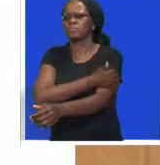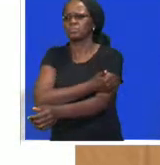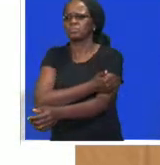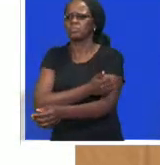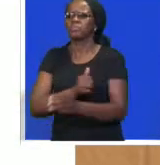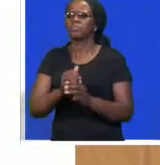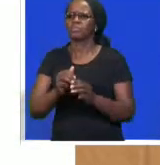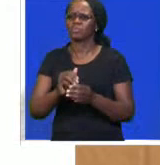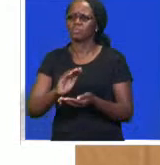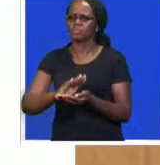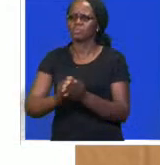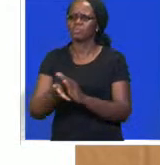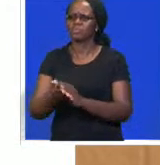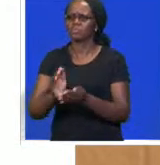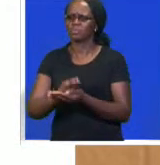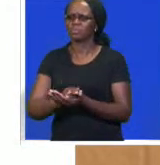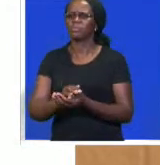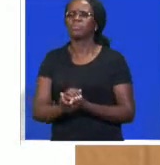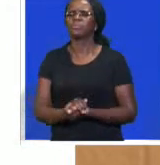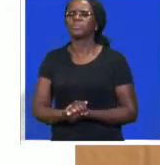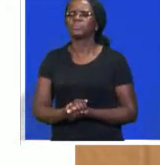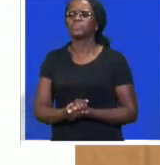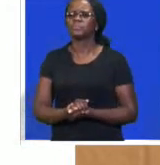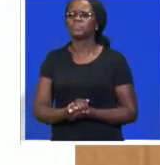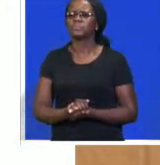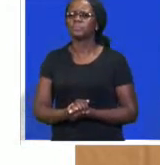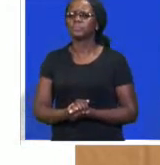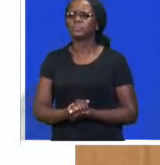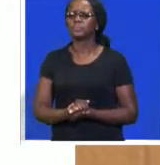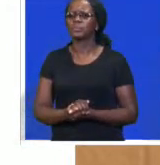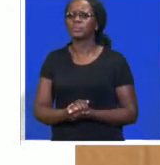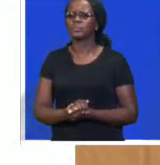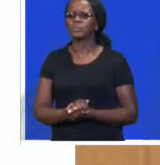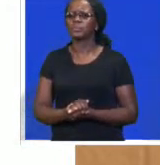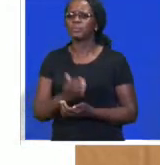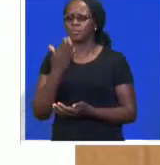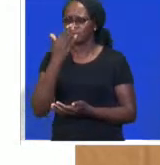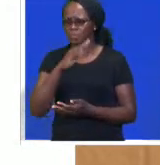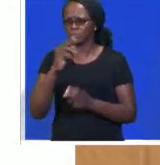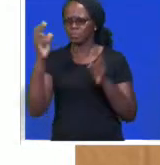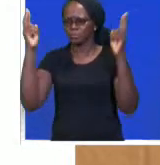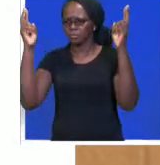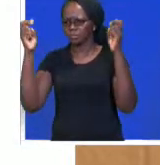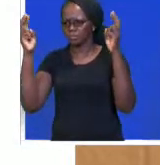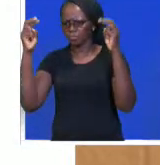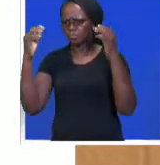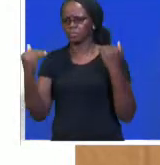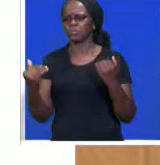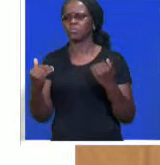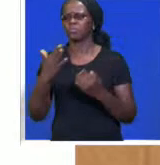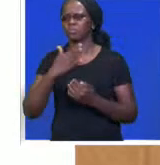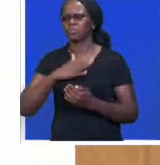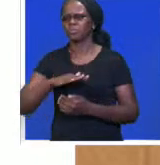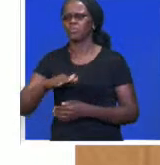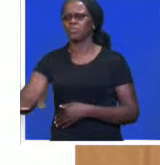Our objectives today are, before or at the end of this lesson, you should be able to define